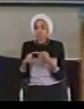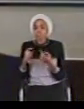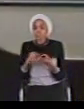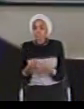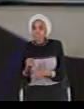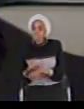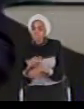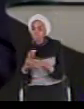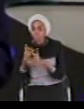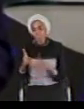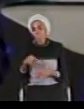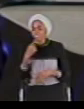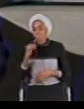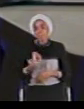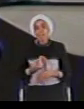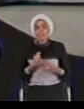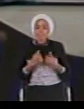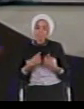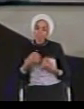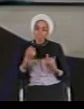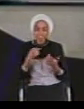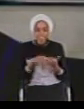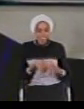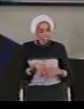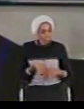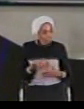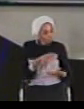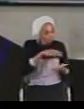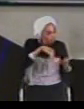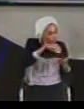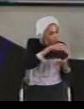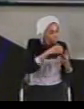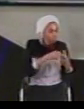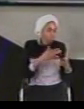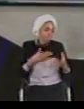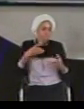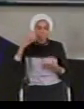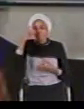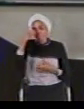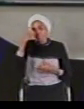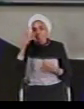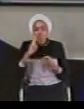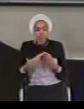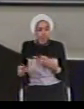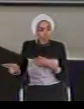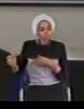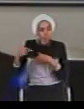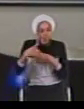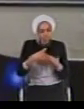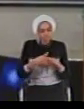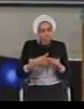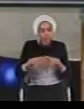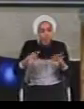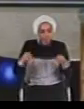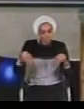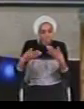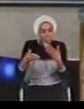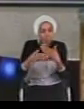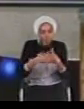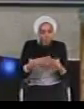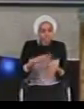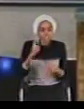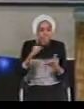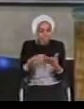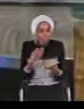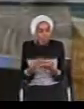say, I'm having this conflict, confusion in my mind to return the money. But I'm